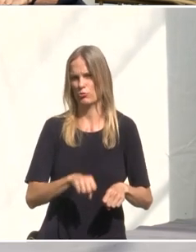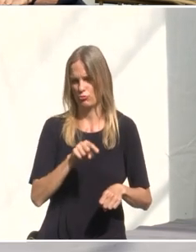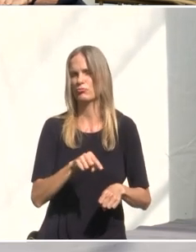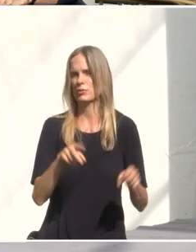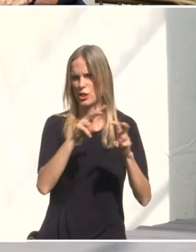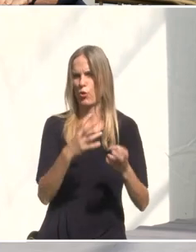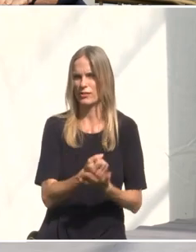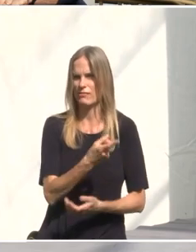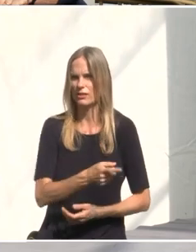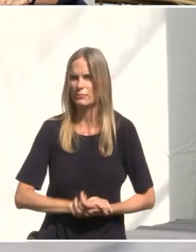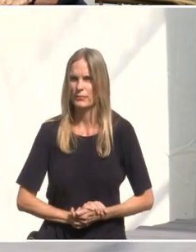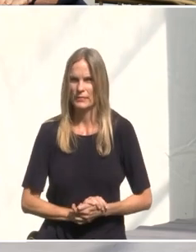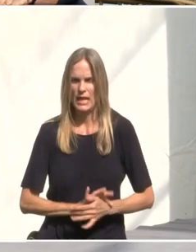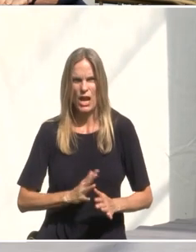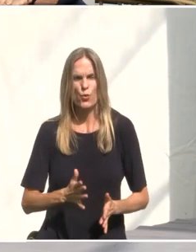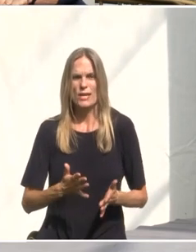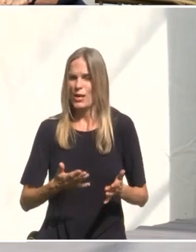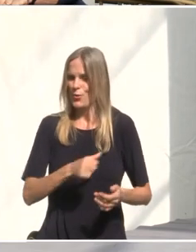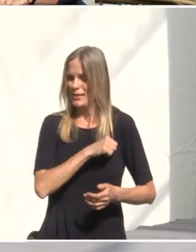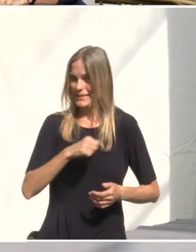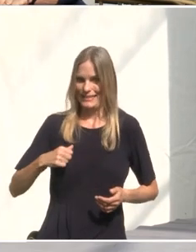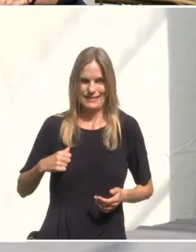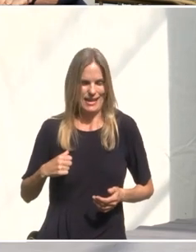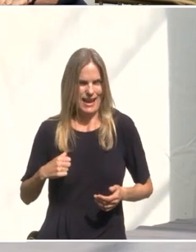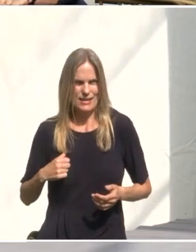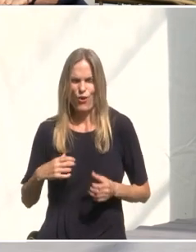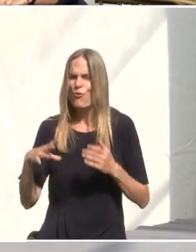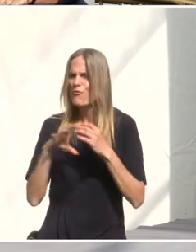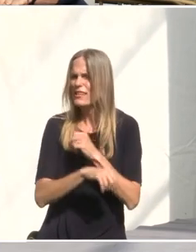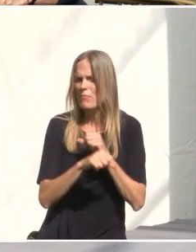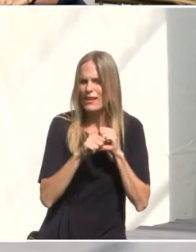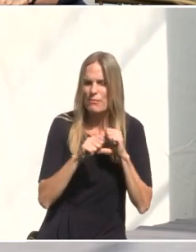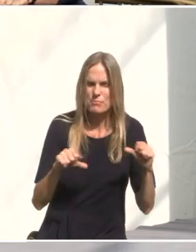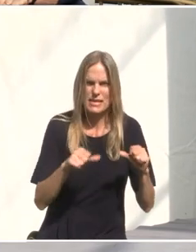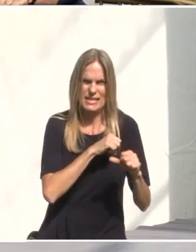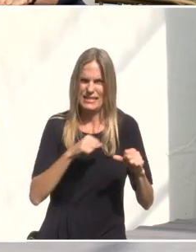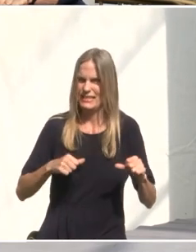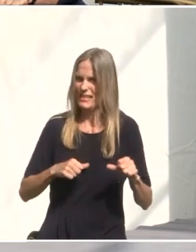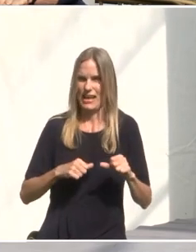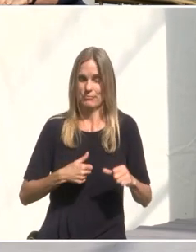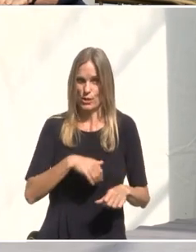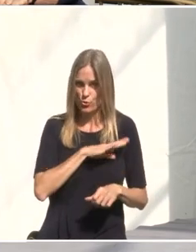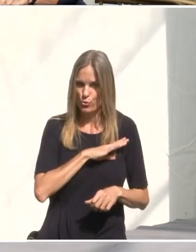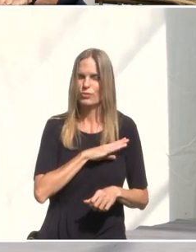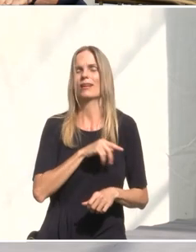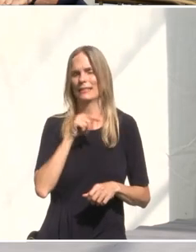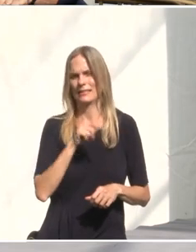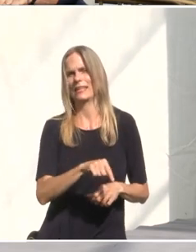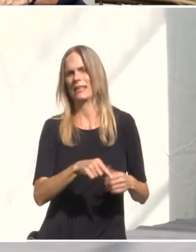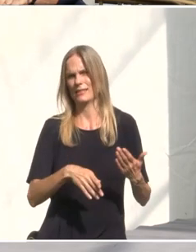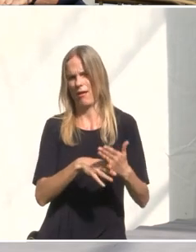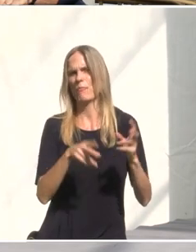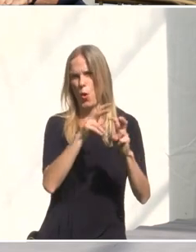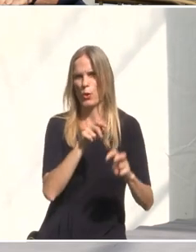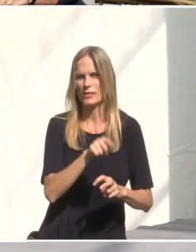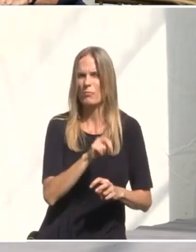If you really, really, really can't handle it yourself anymore, well, then I'll do something. Or, and then it's, of course,